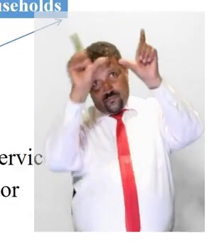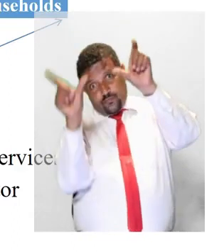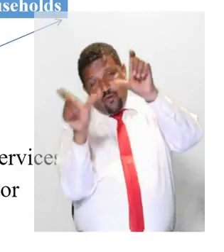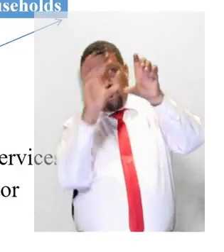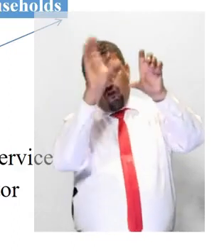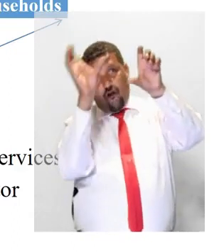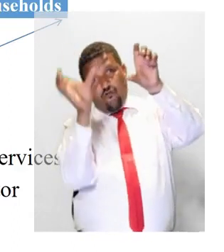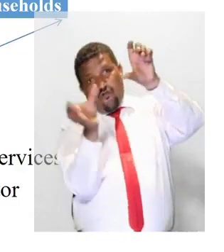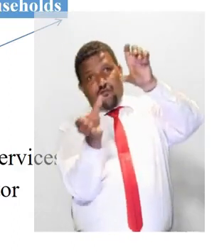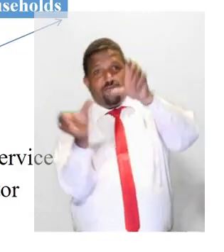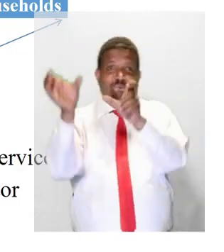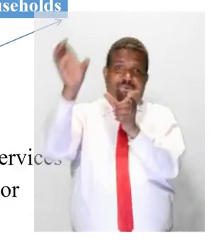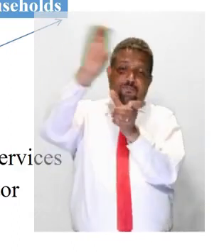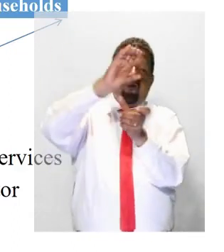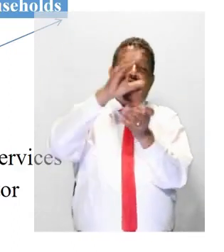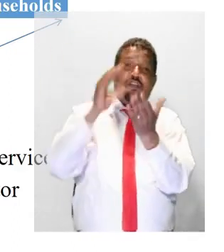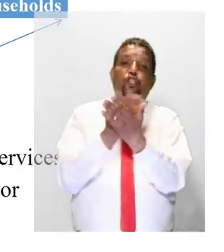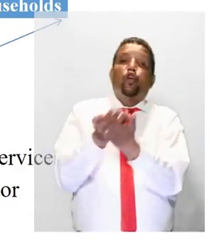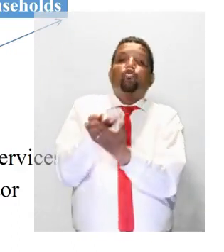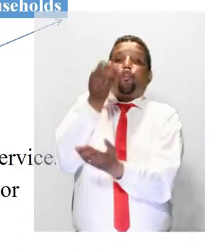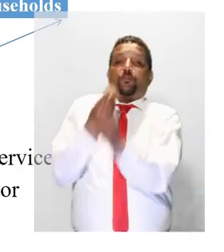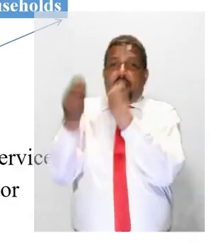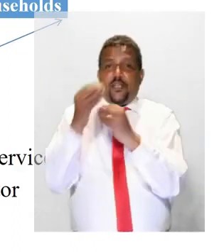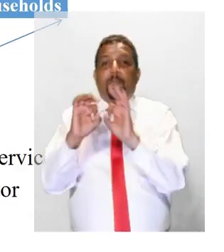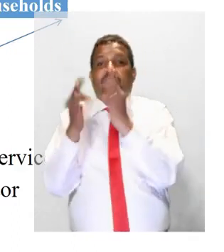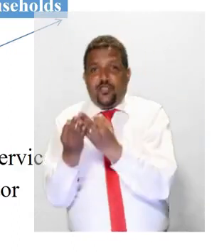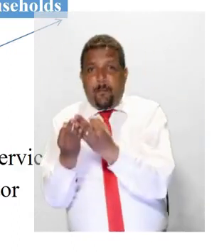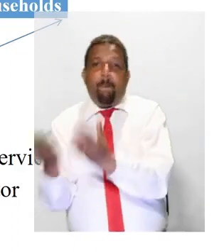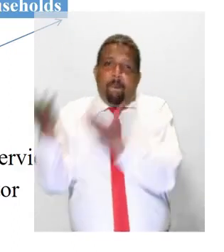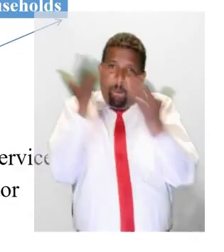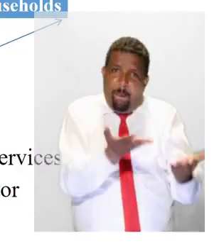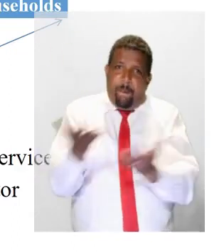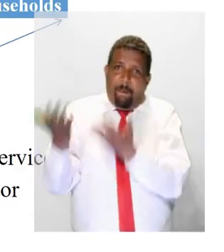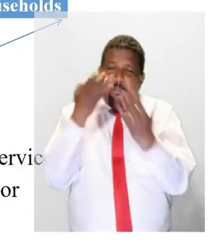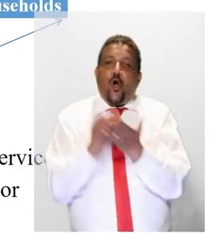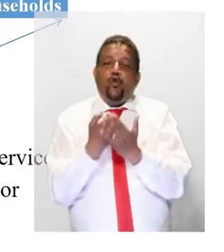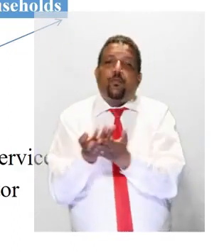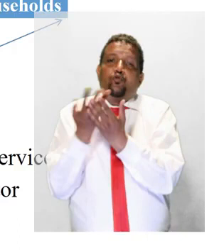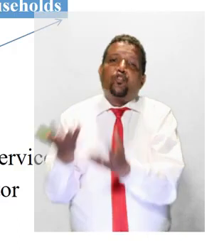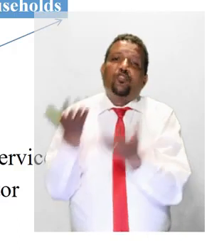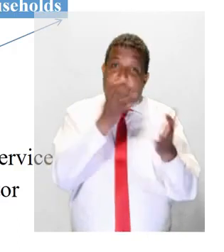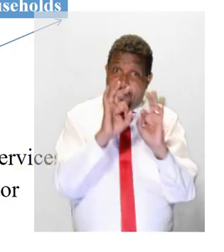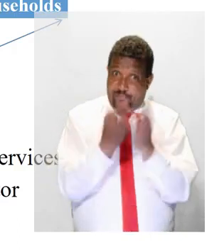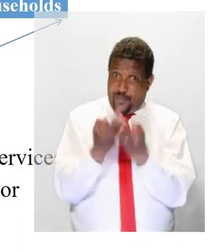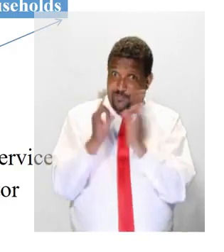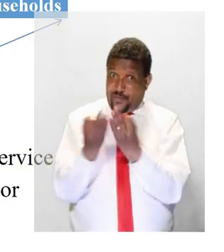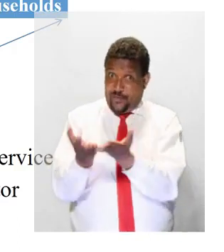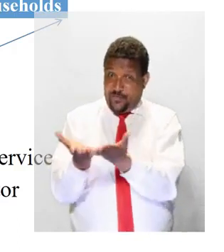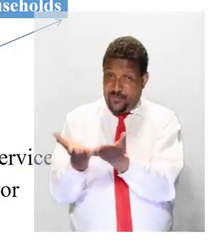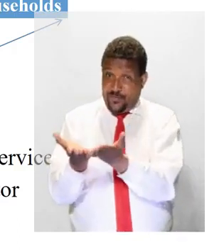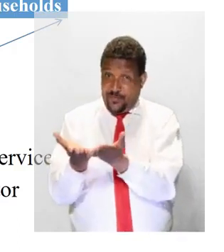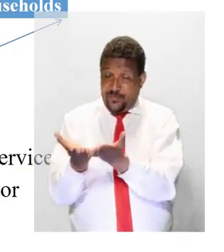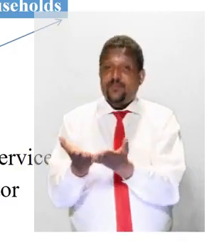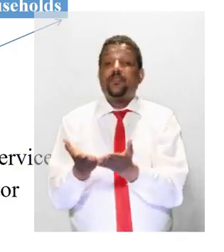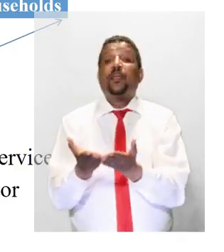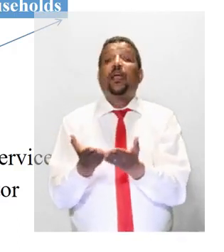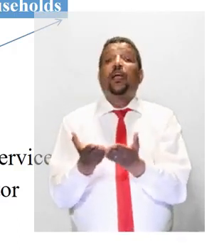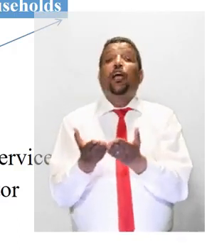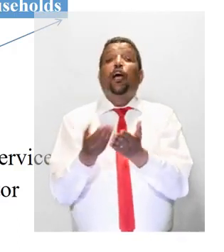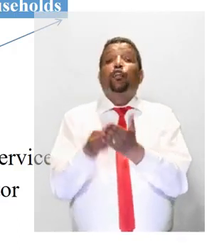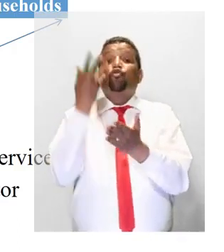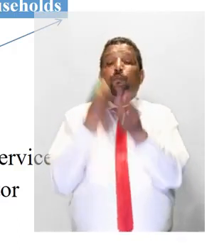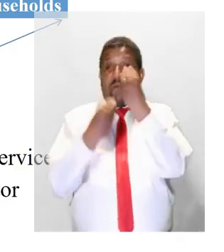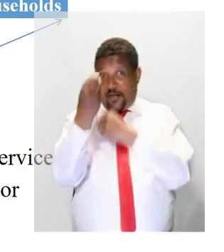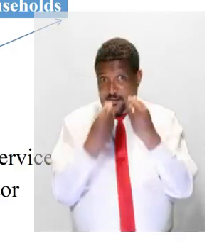First, in the resource markets, households are suppliers of economic resources. In the resource